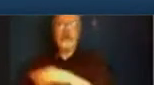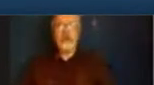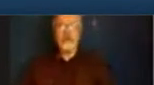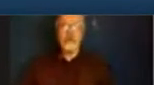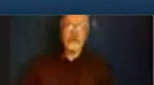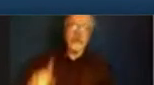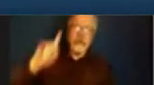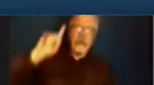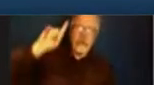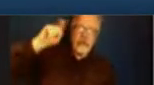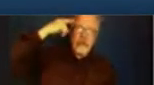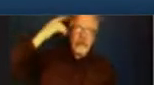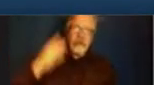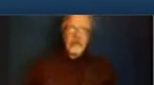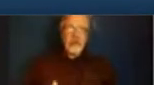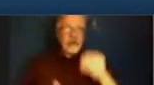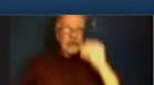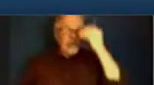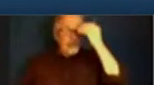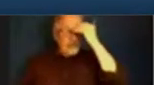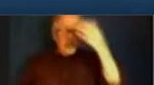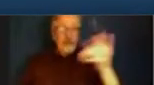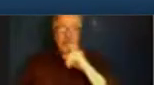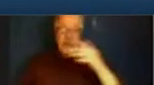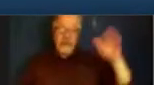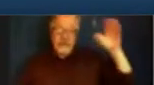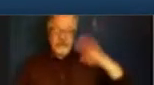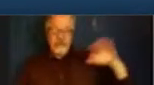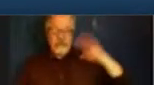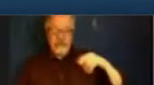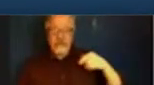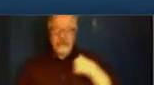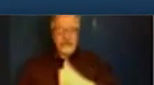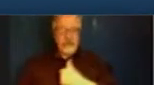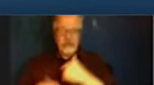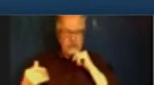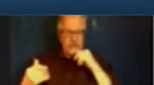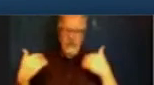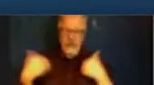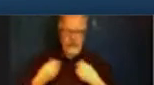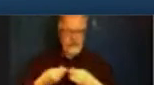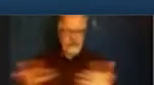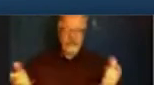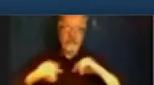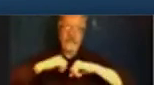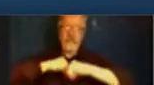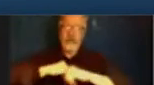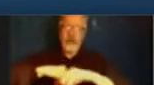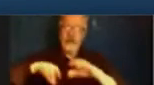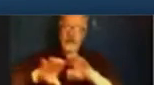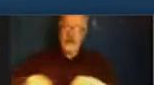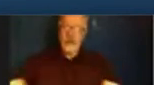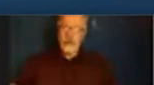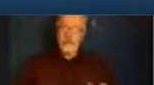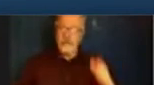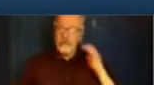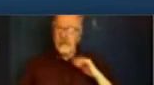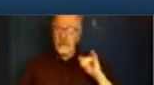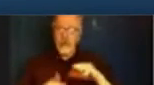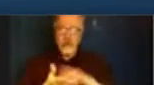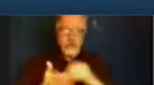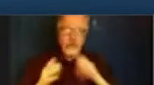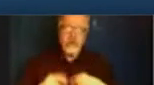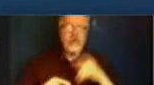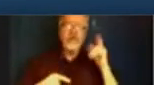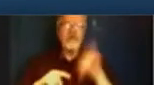these tools available to families to protect their children when we had to close down in-classroom instruction. Now we have them, and